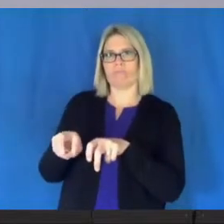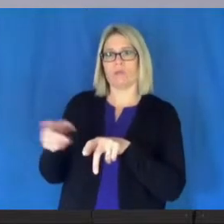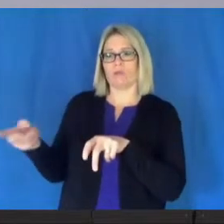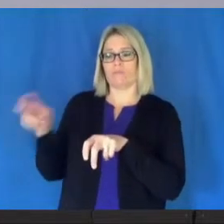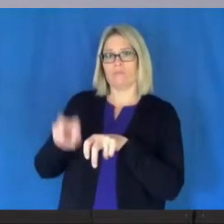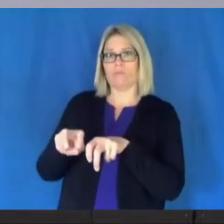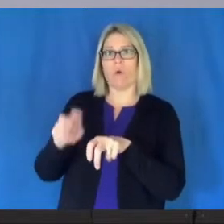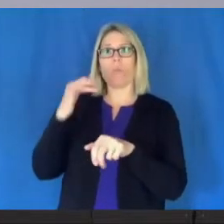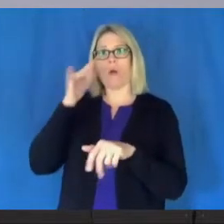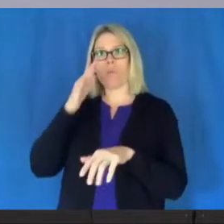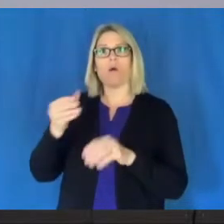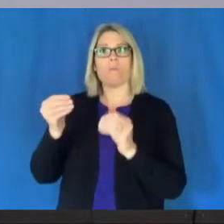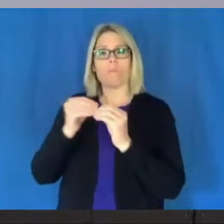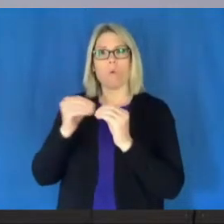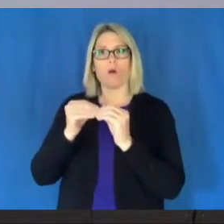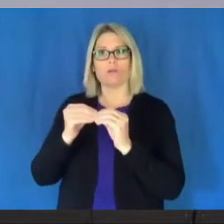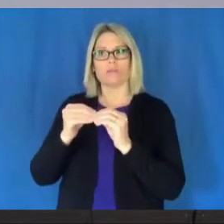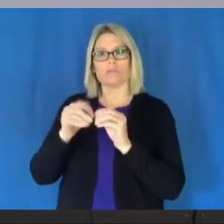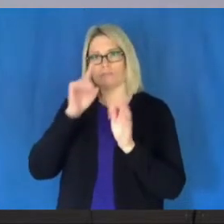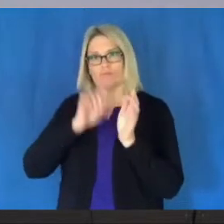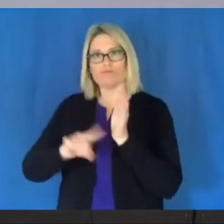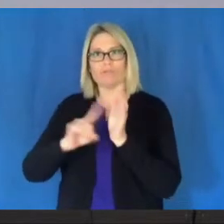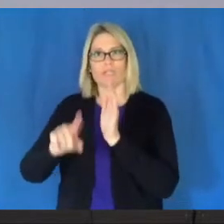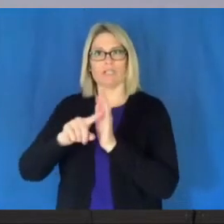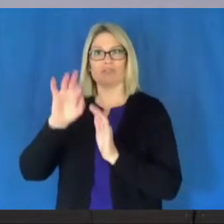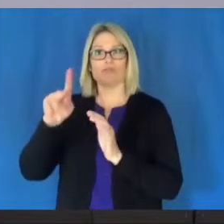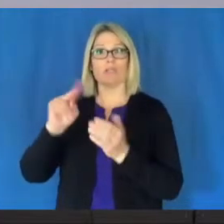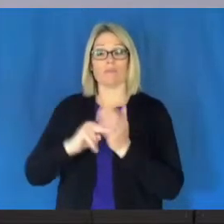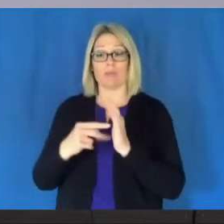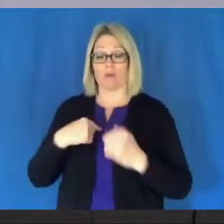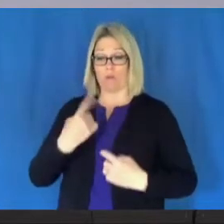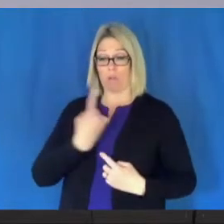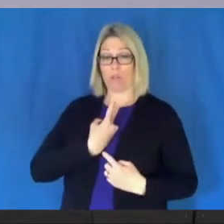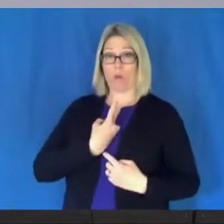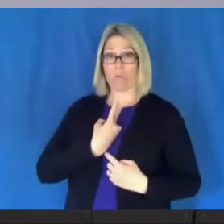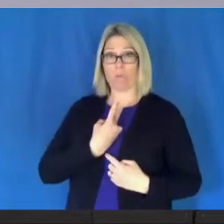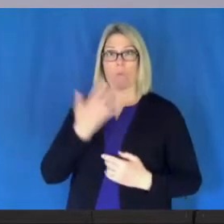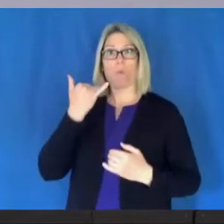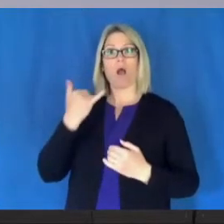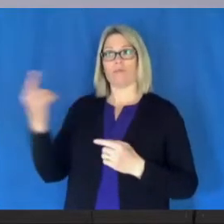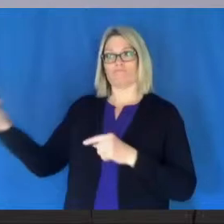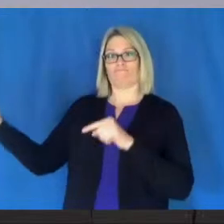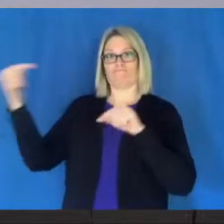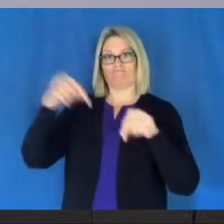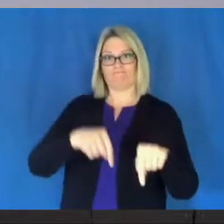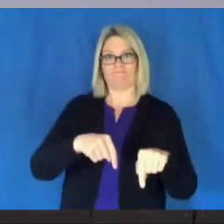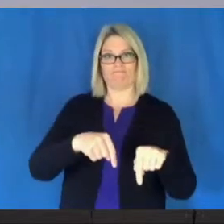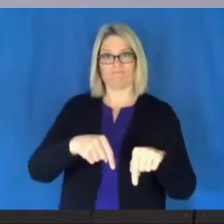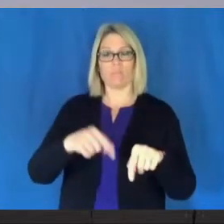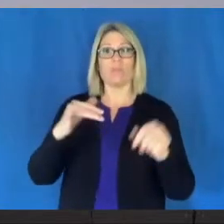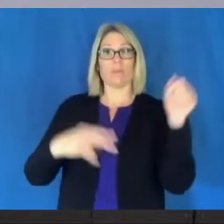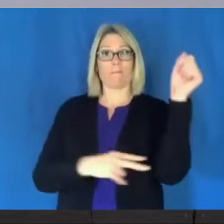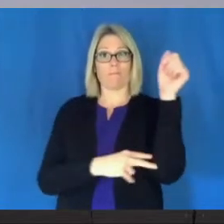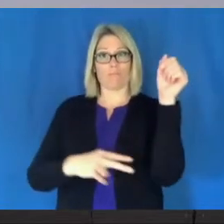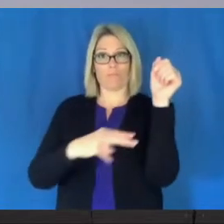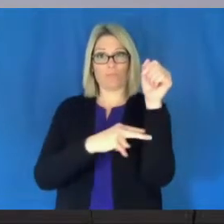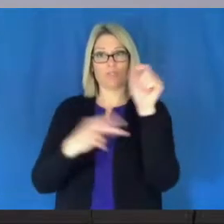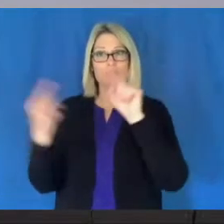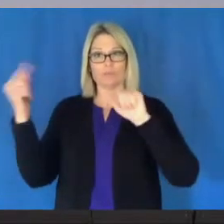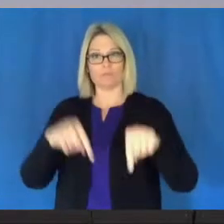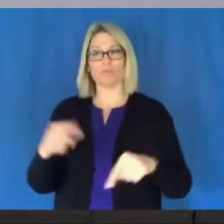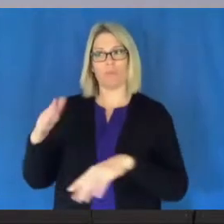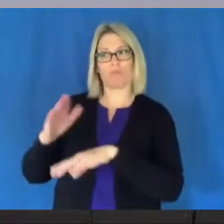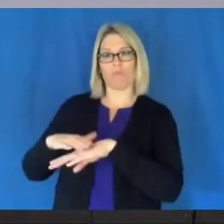checks on the checking trucks, basically, at the border crossing at the bridge, the Confederation Bridge specifically.